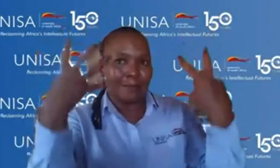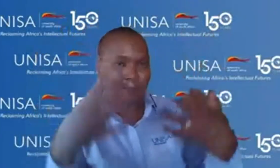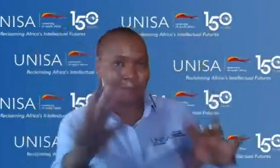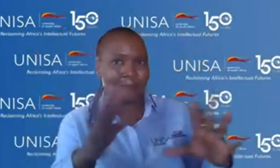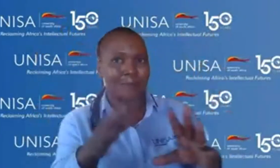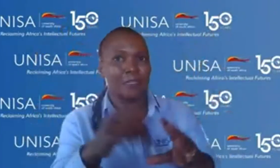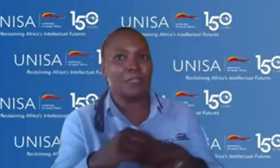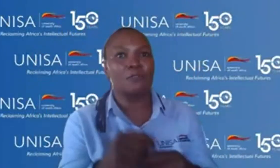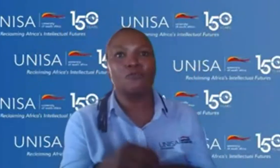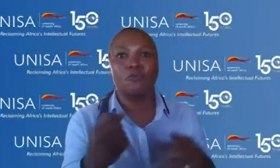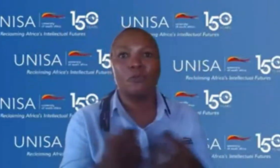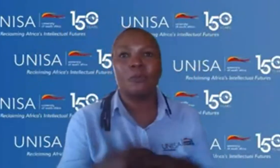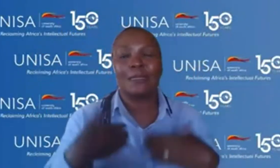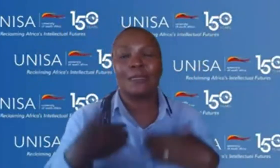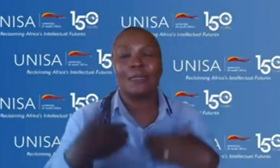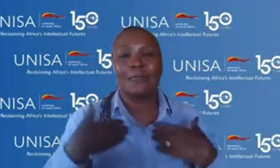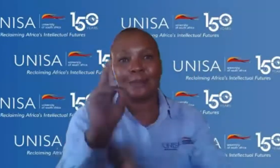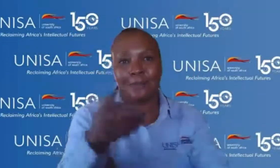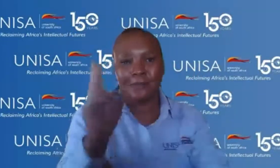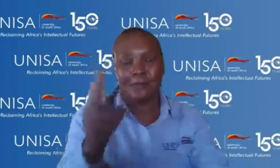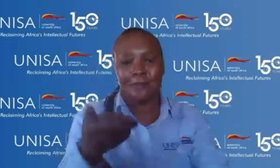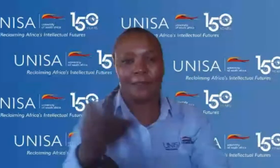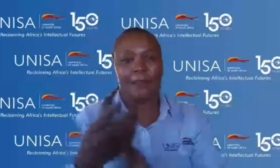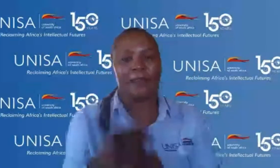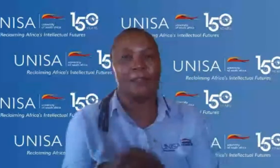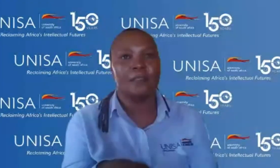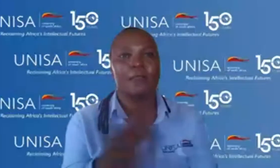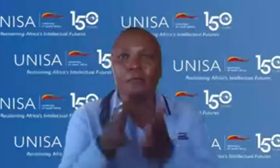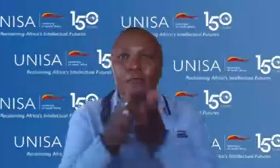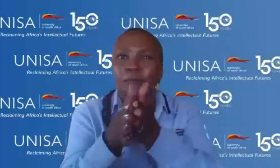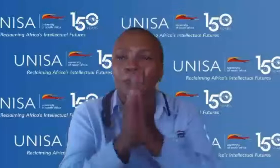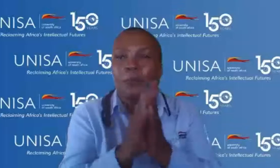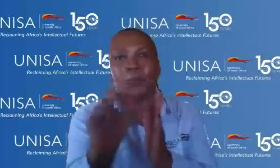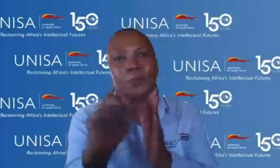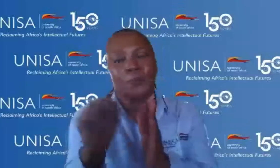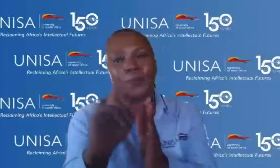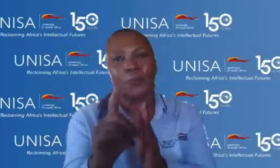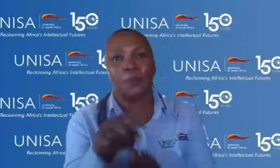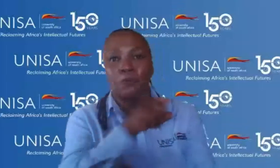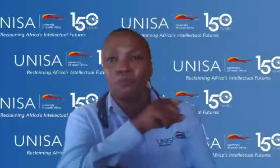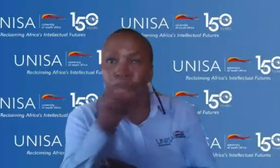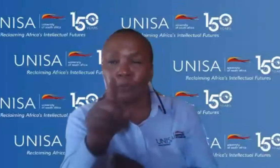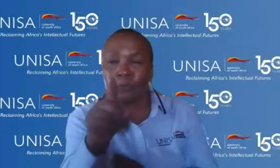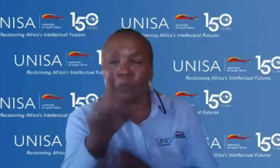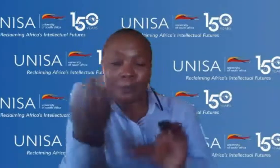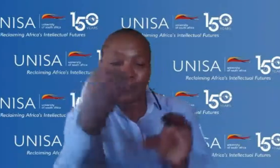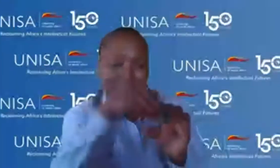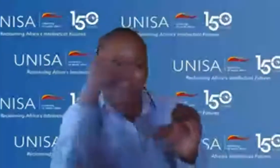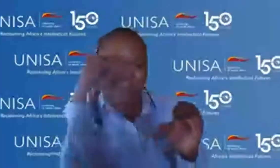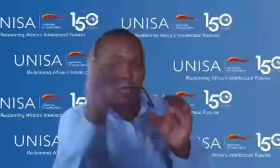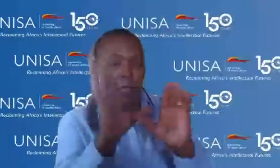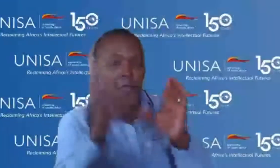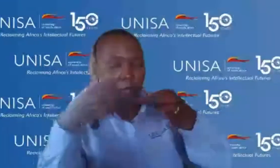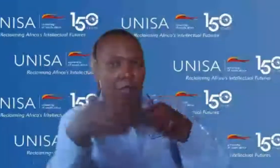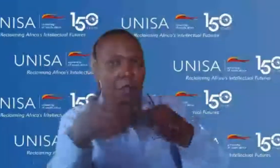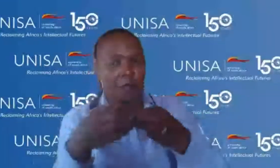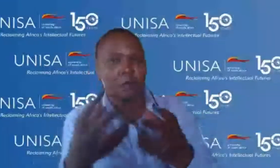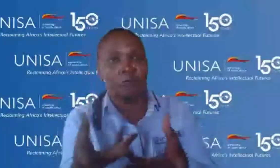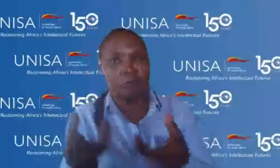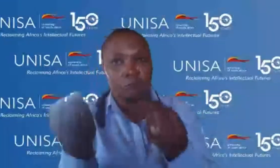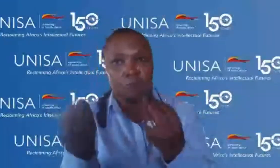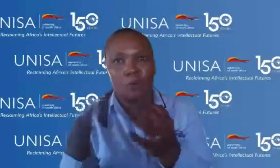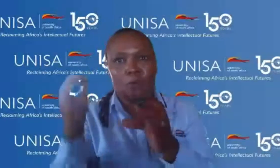soon. So what will appeal is that you get involved with that forum, or you can get involved with any other